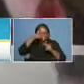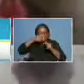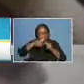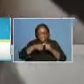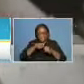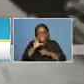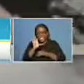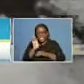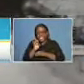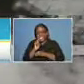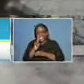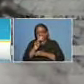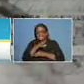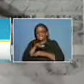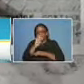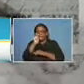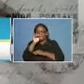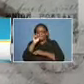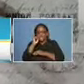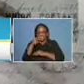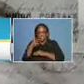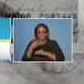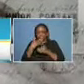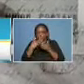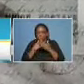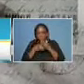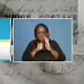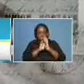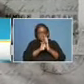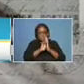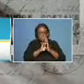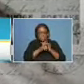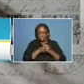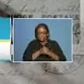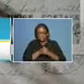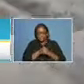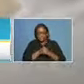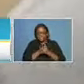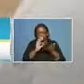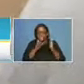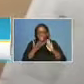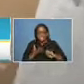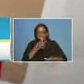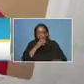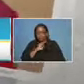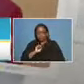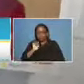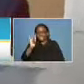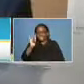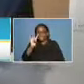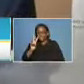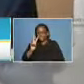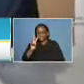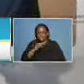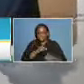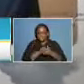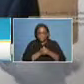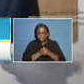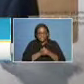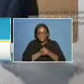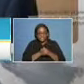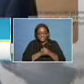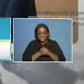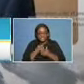Bethel was a major influence on his career. Bethel died on Monday at the age of 82. Wilchcombe says Bethel was a